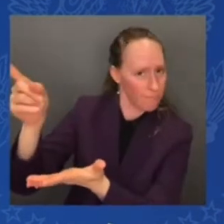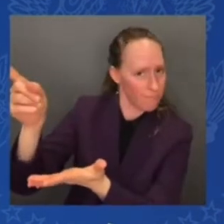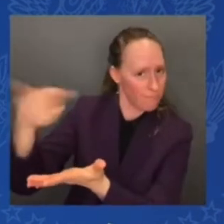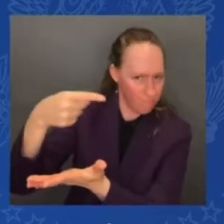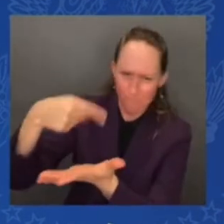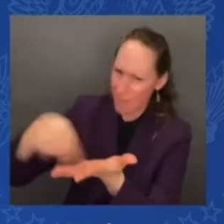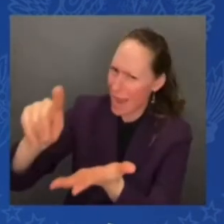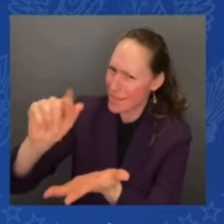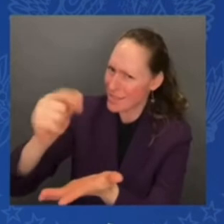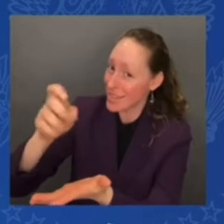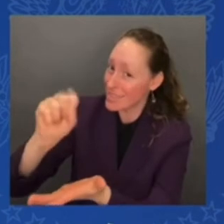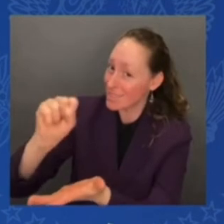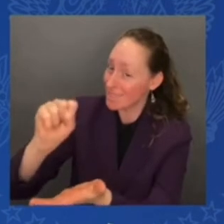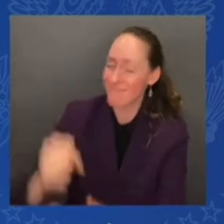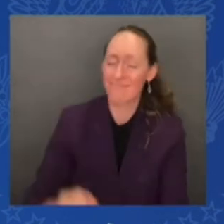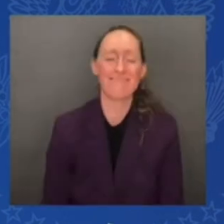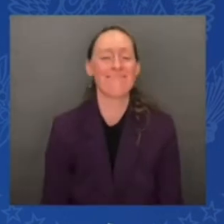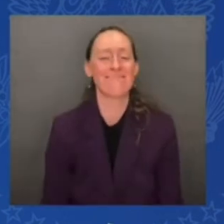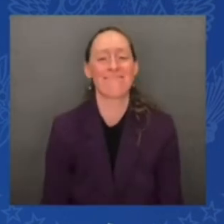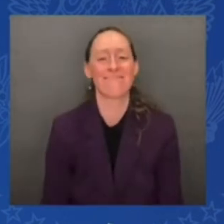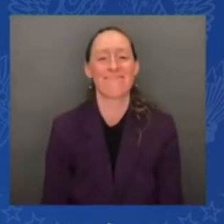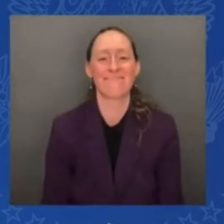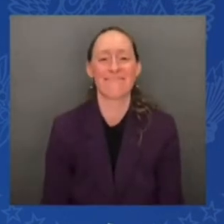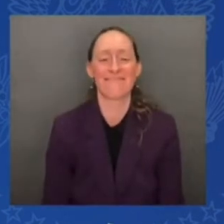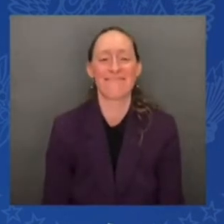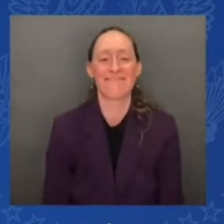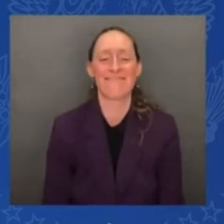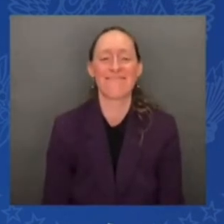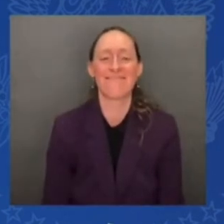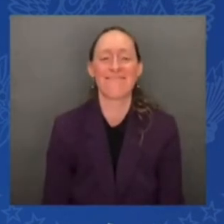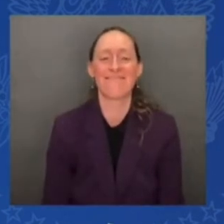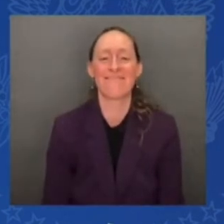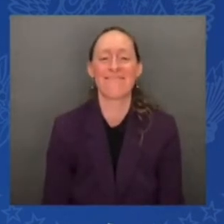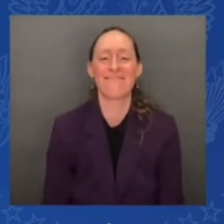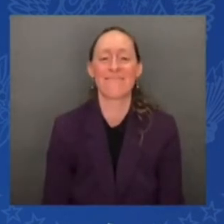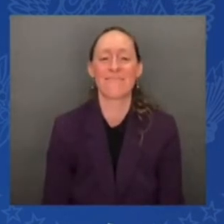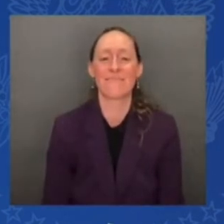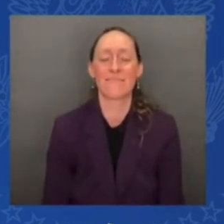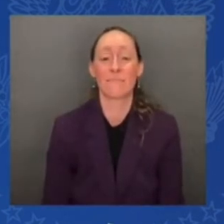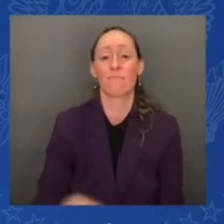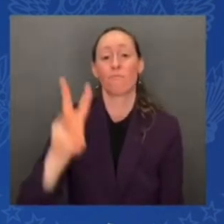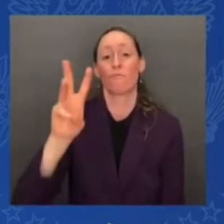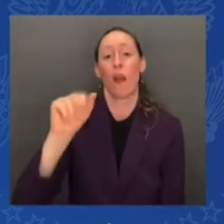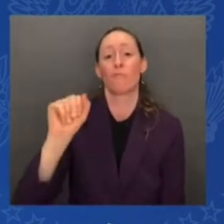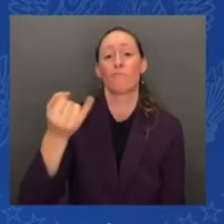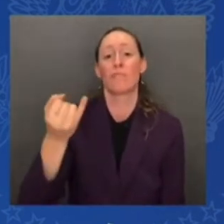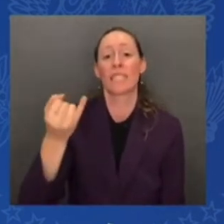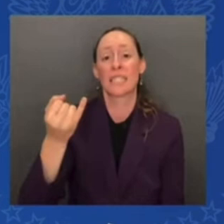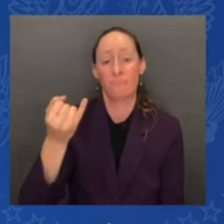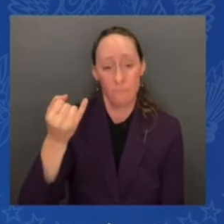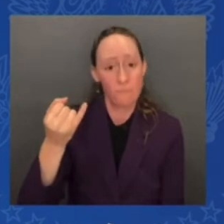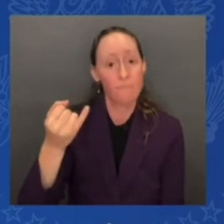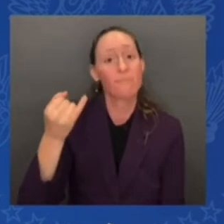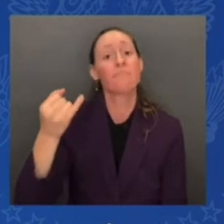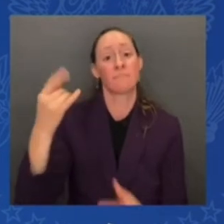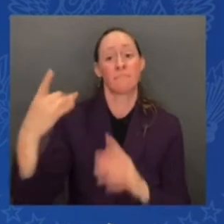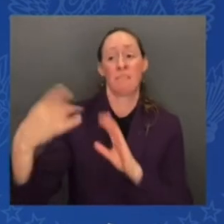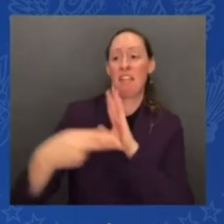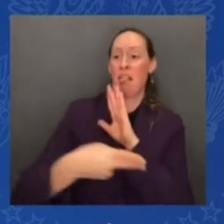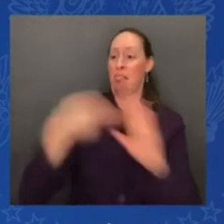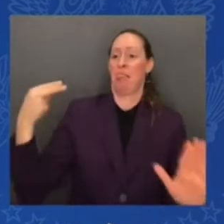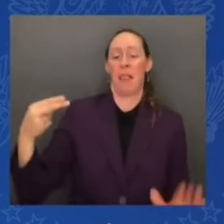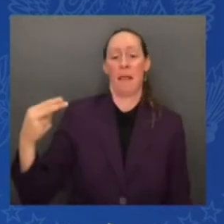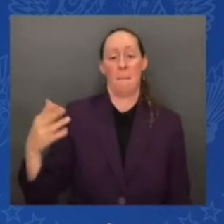plan Bidenomics. Initially, I don't think they meant it with a great deal of respect. With all due respect to